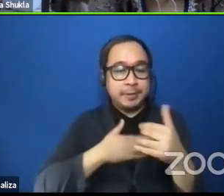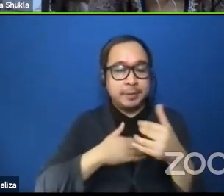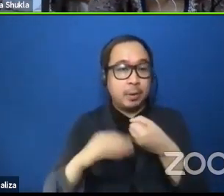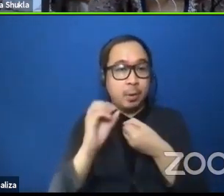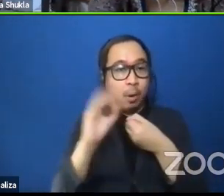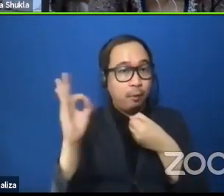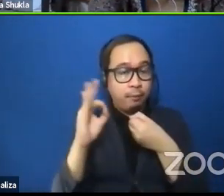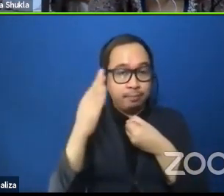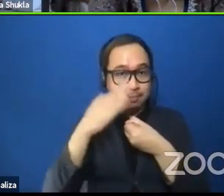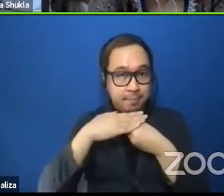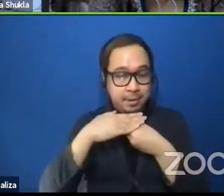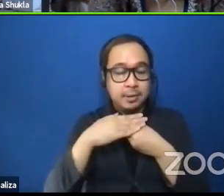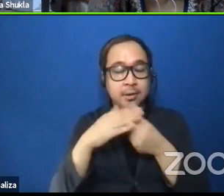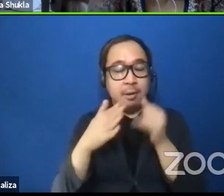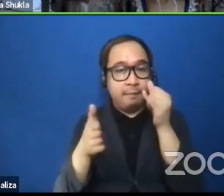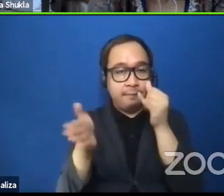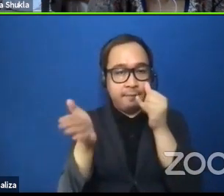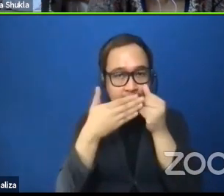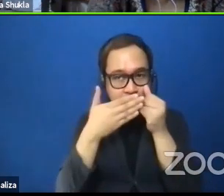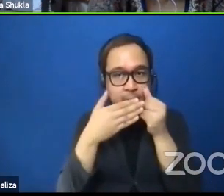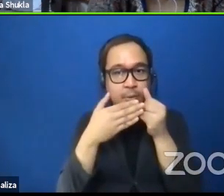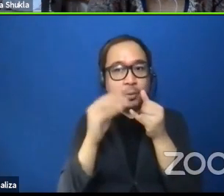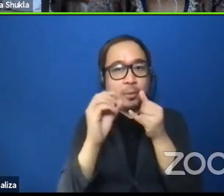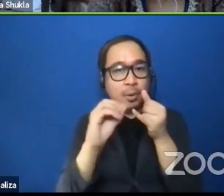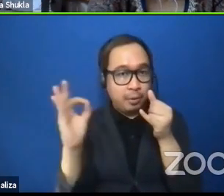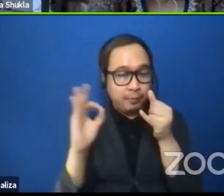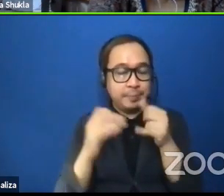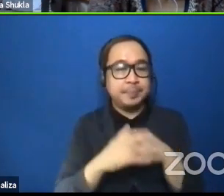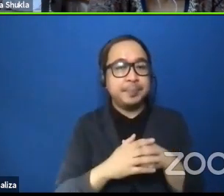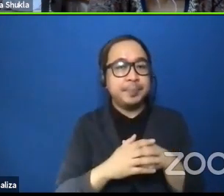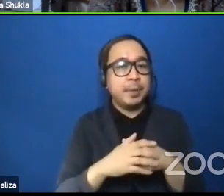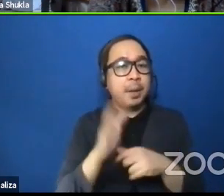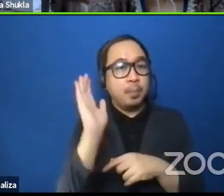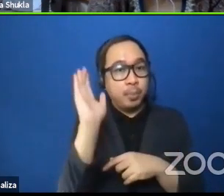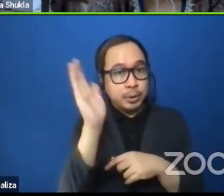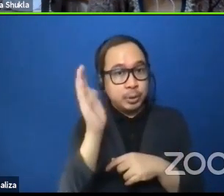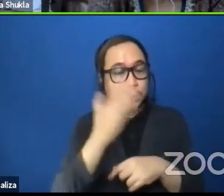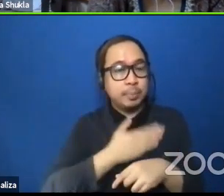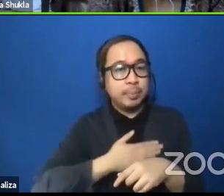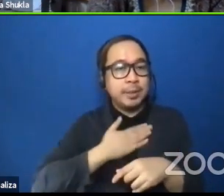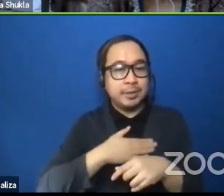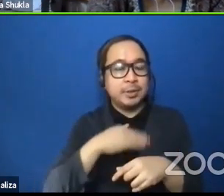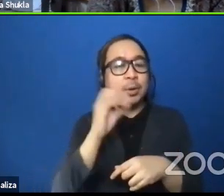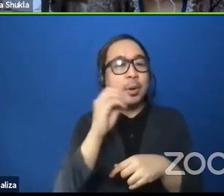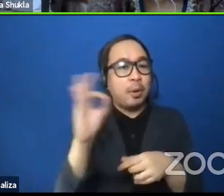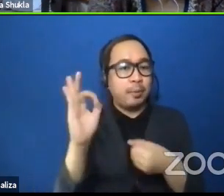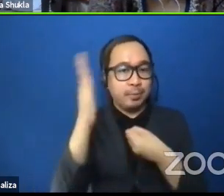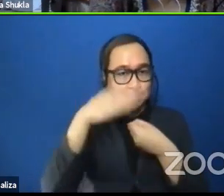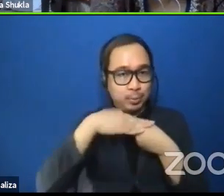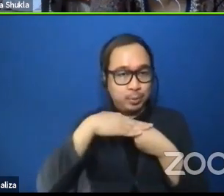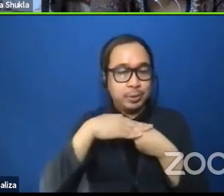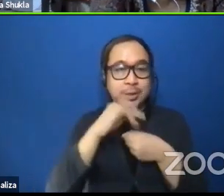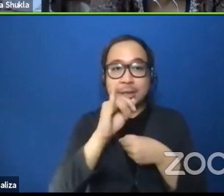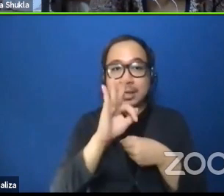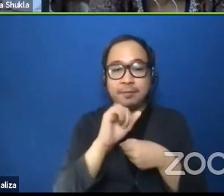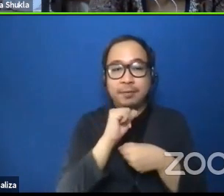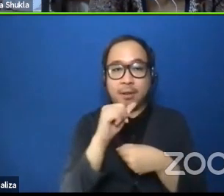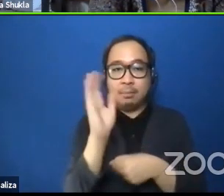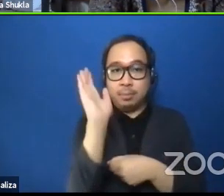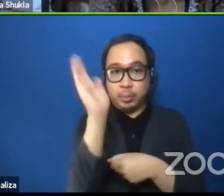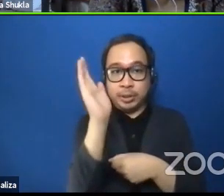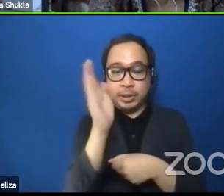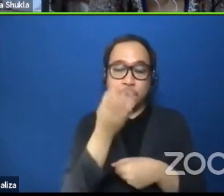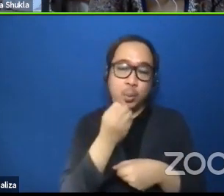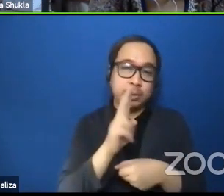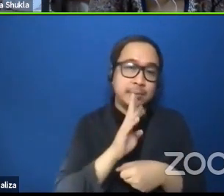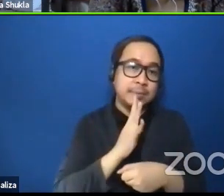videos turned off throughout the session. Presenters are also requested to mute themselves when they are not speaking. There will